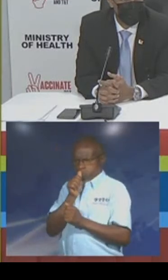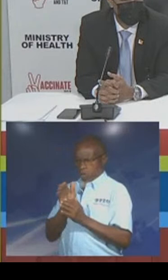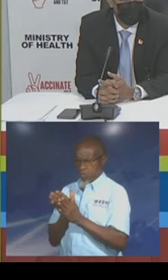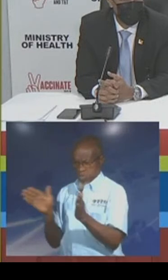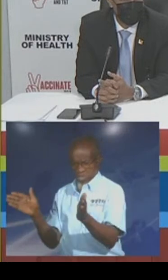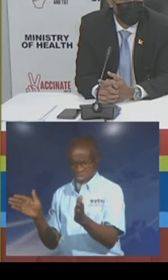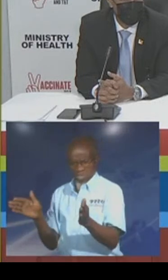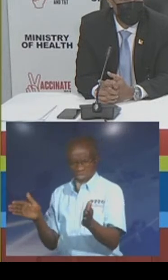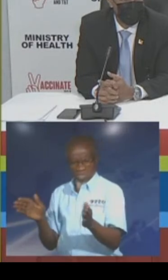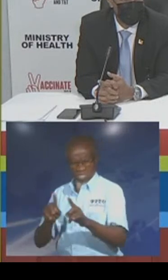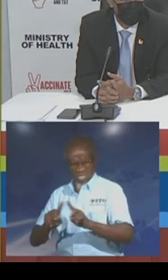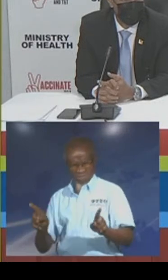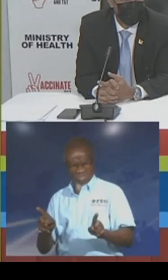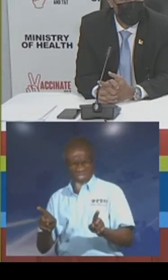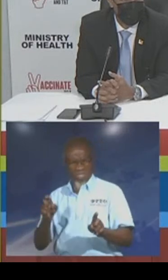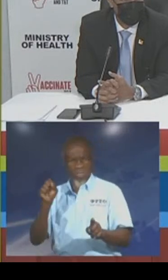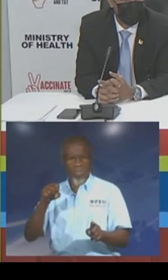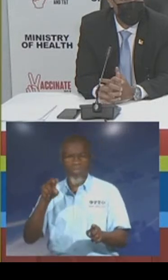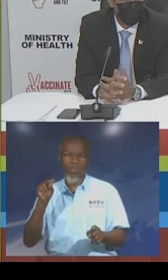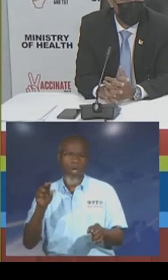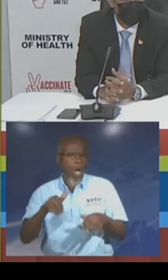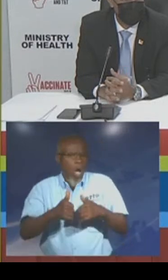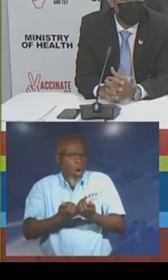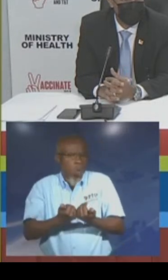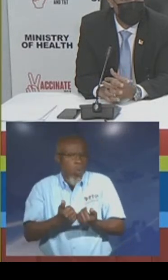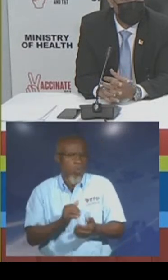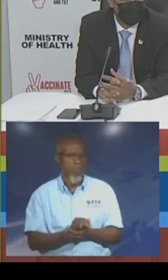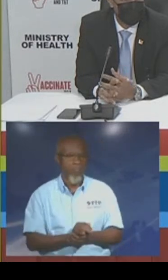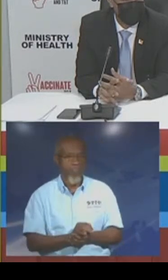on the ferries, PTSD buses, and so on.